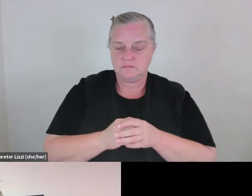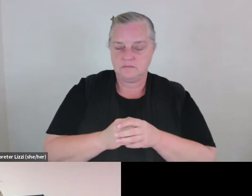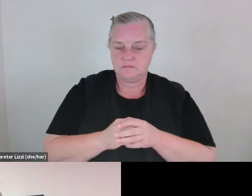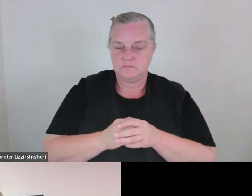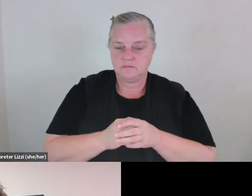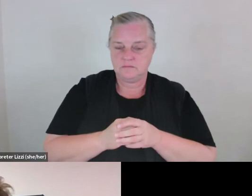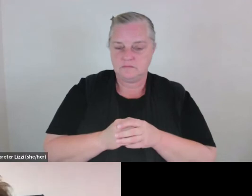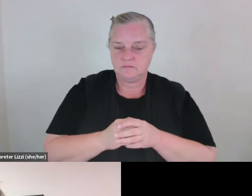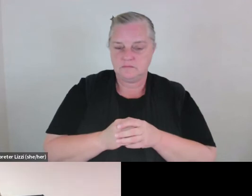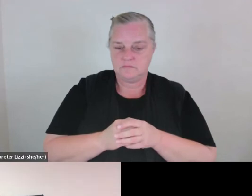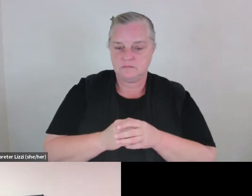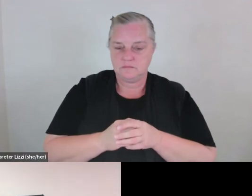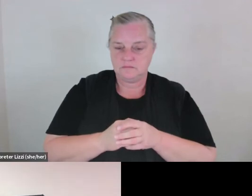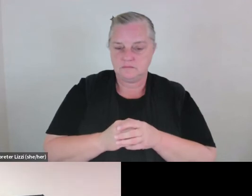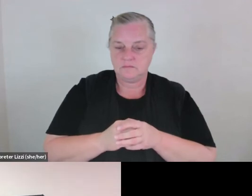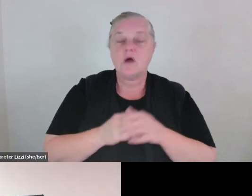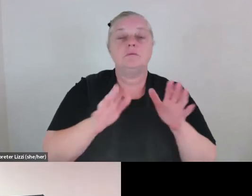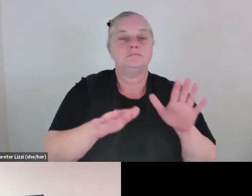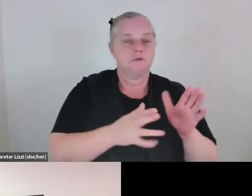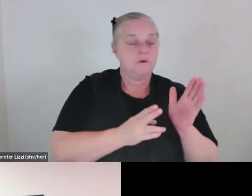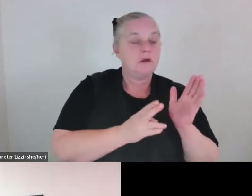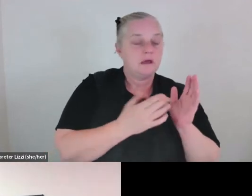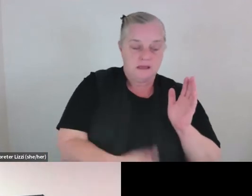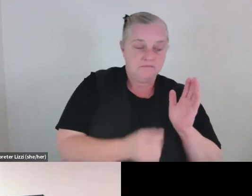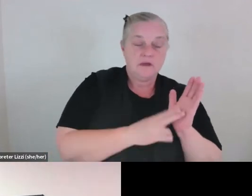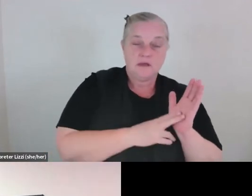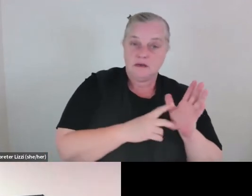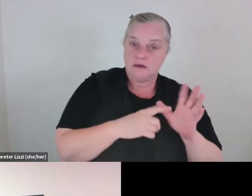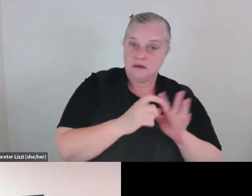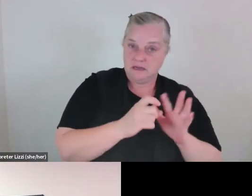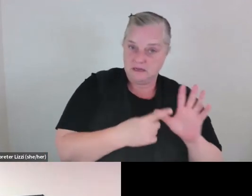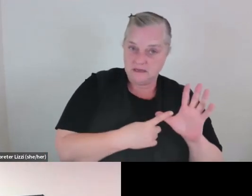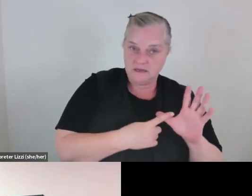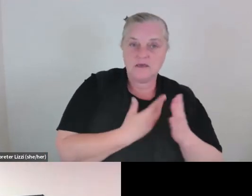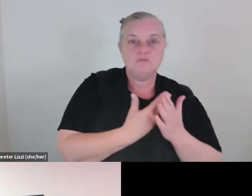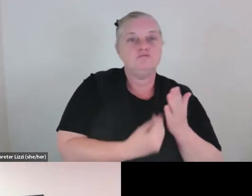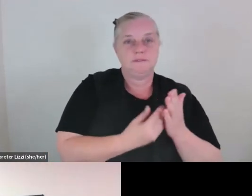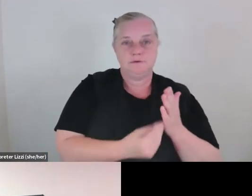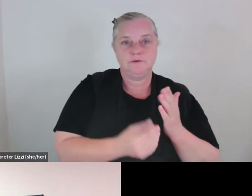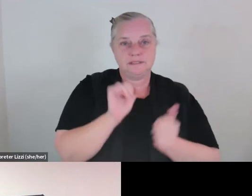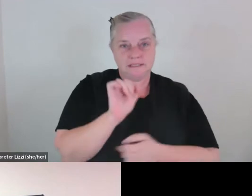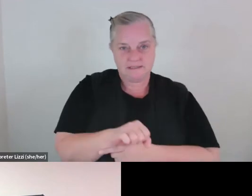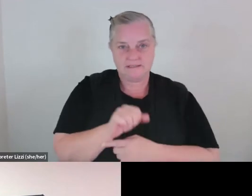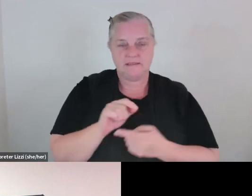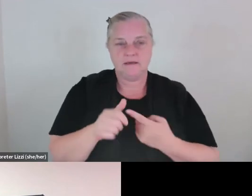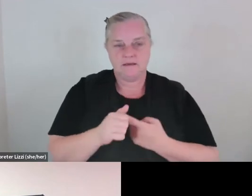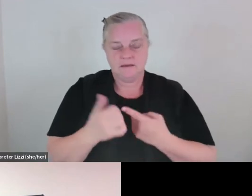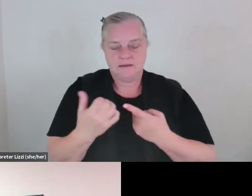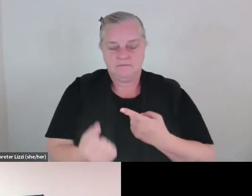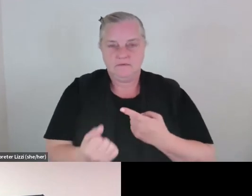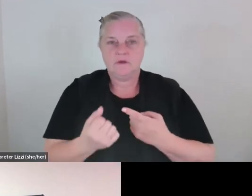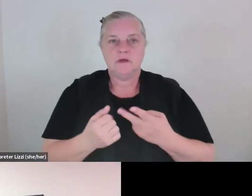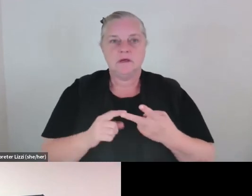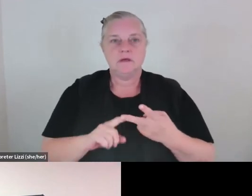have those that NADA resource that I mentioned, and yeah, there is the